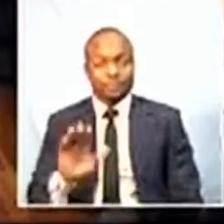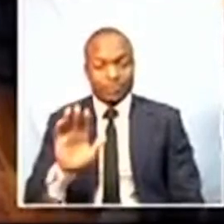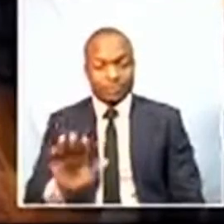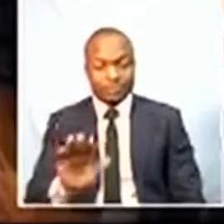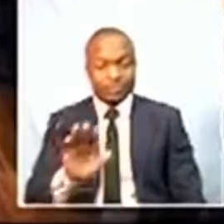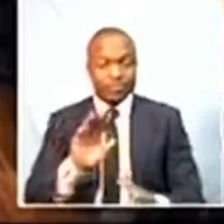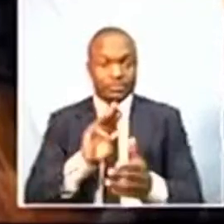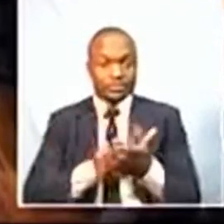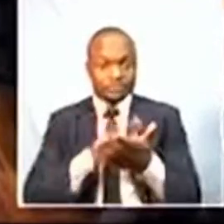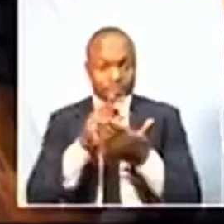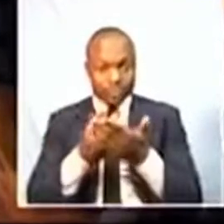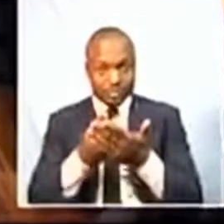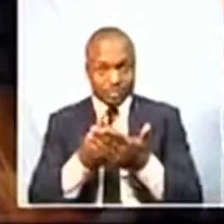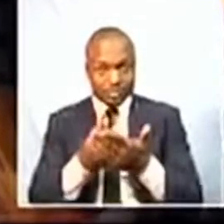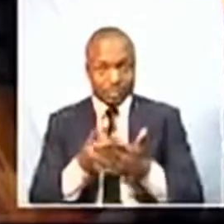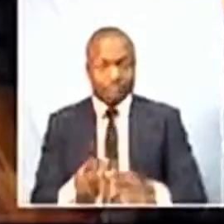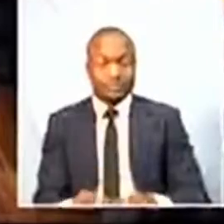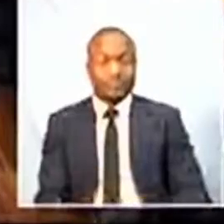Permanent witnesses.